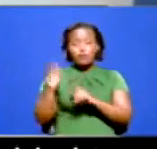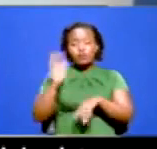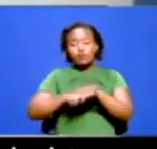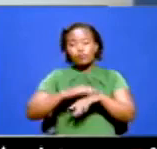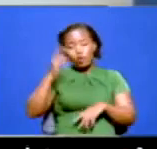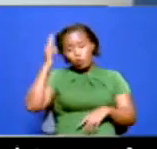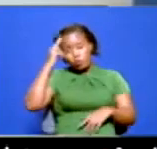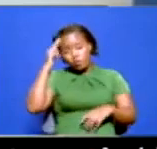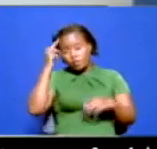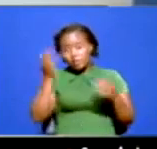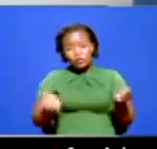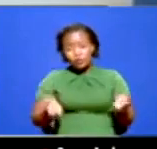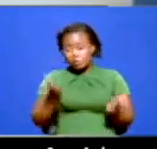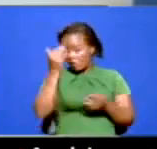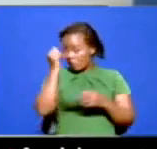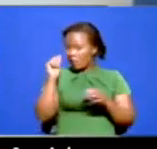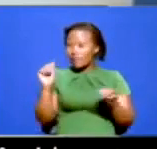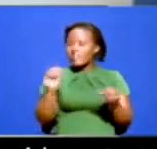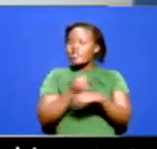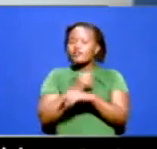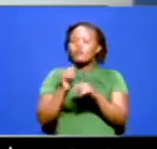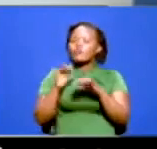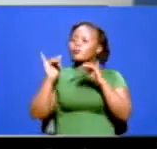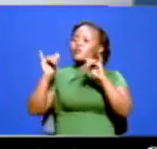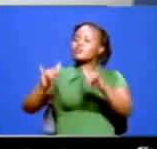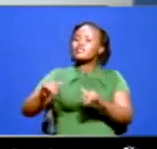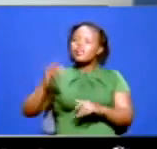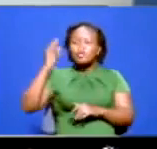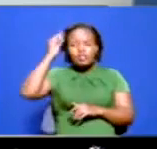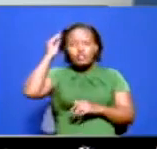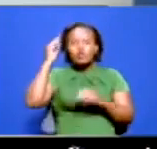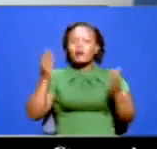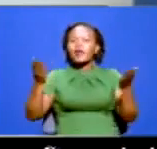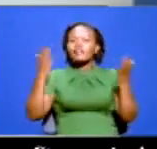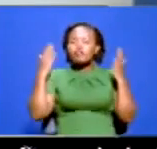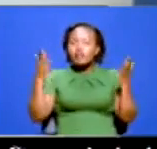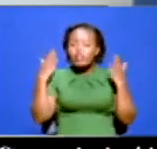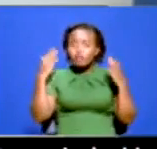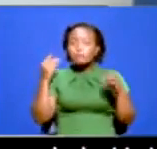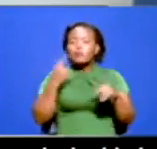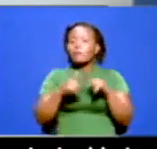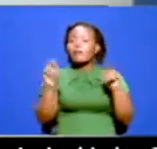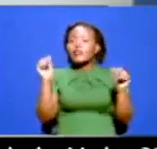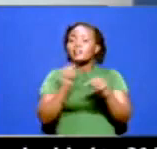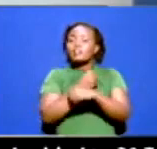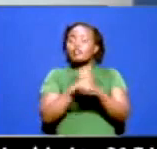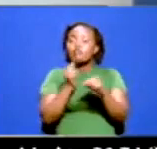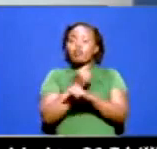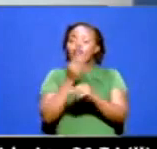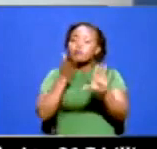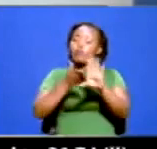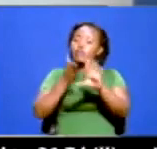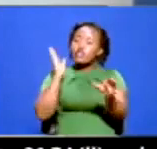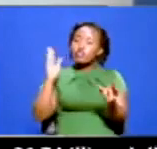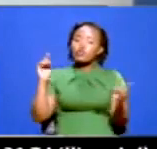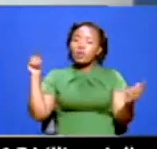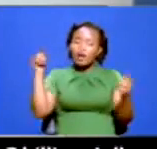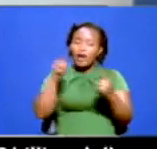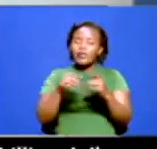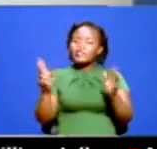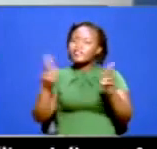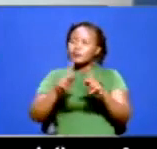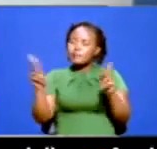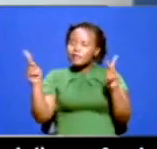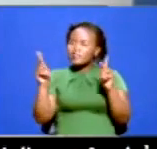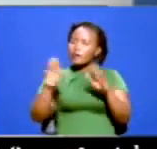way we are going to be there forever. But we can't leave until the conditions are right, because the gains that have been made for these